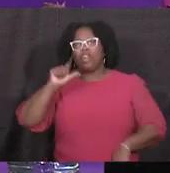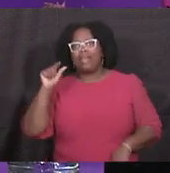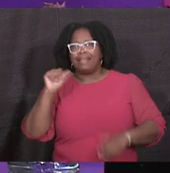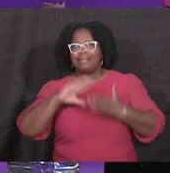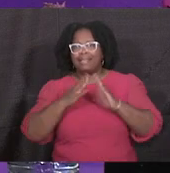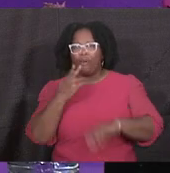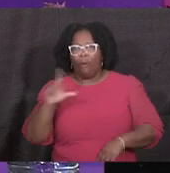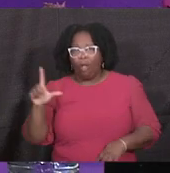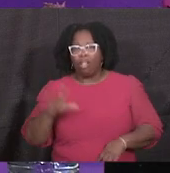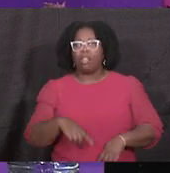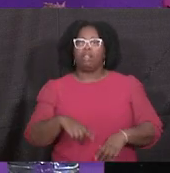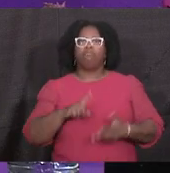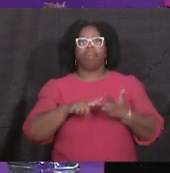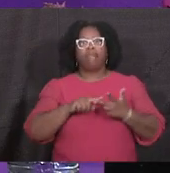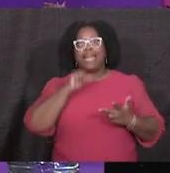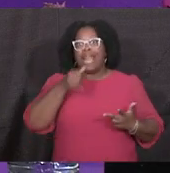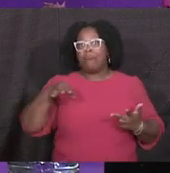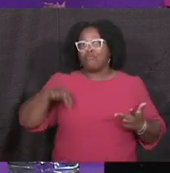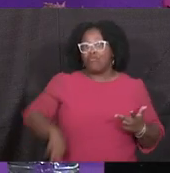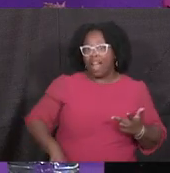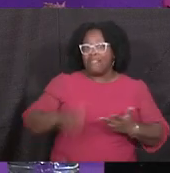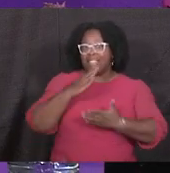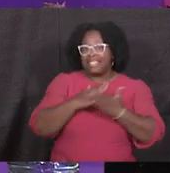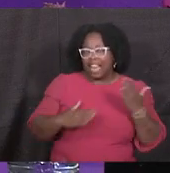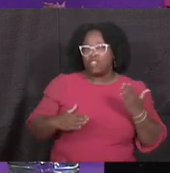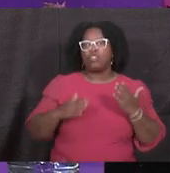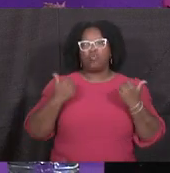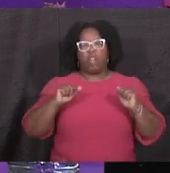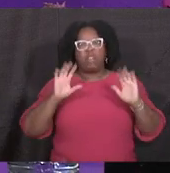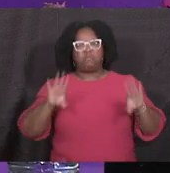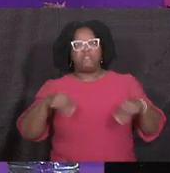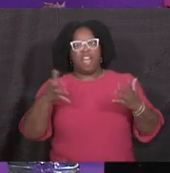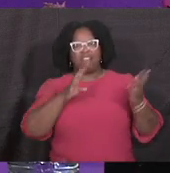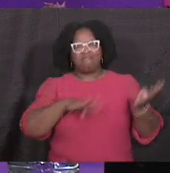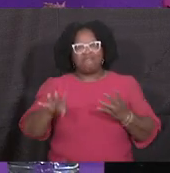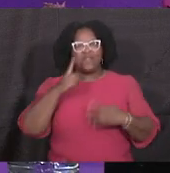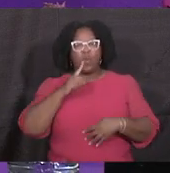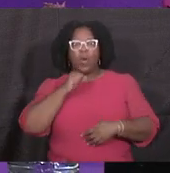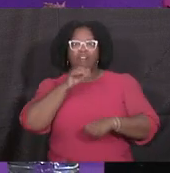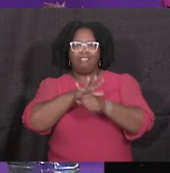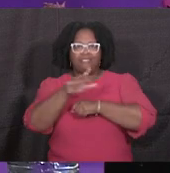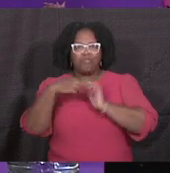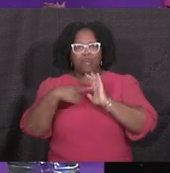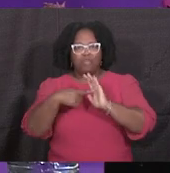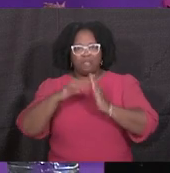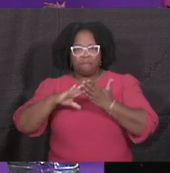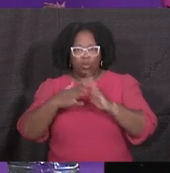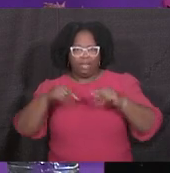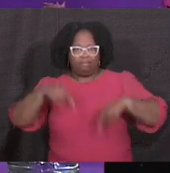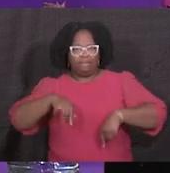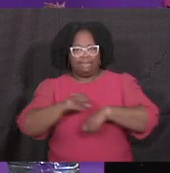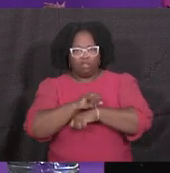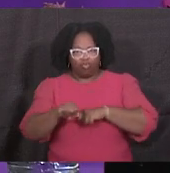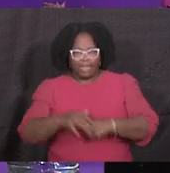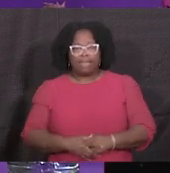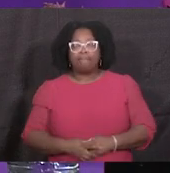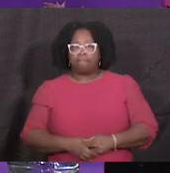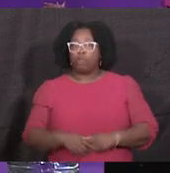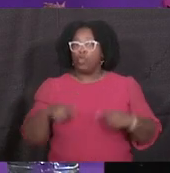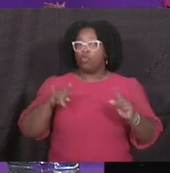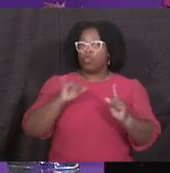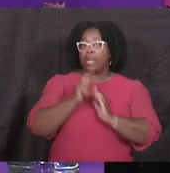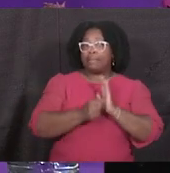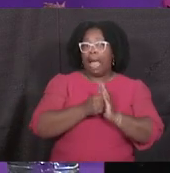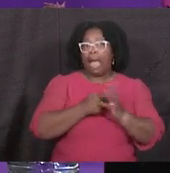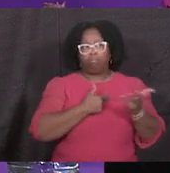who was trying really hard to develop pathways for underrepresented communities within the industry. And so while having these conversations,